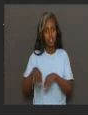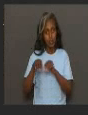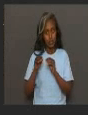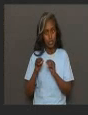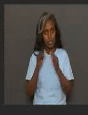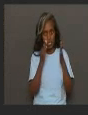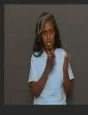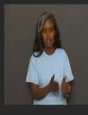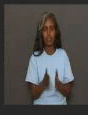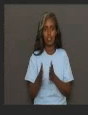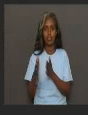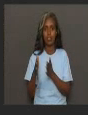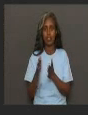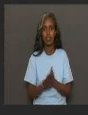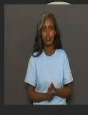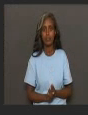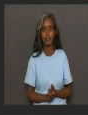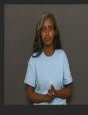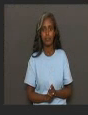Students, let's get ready.